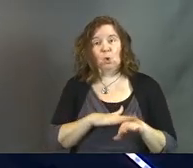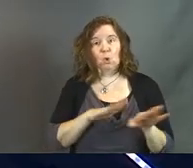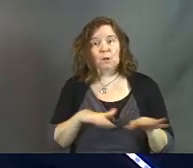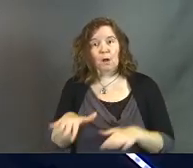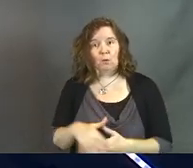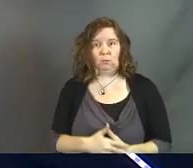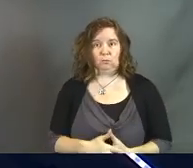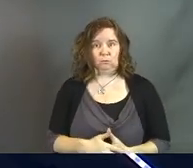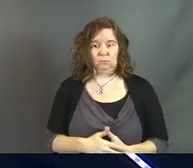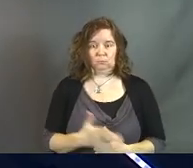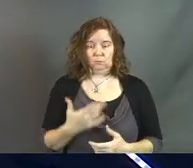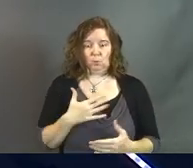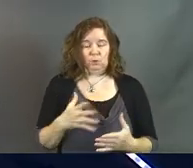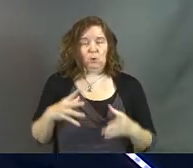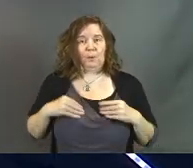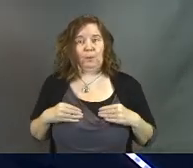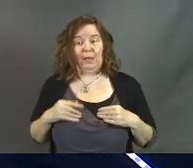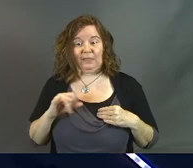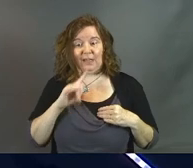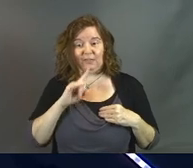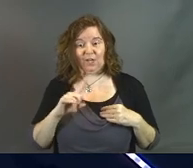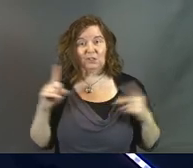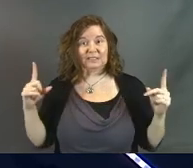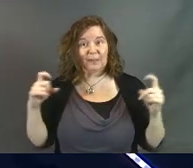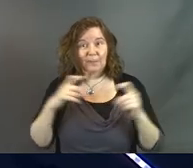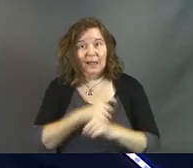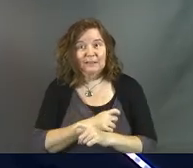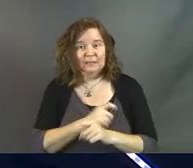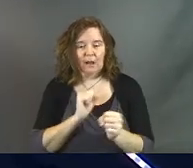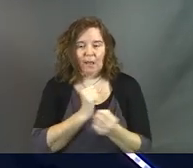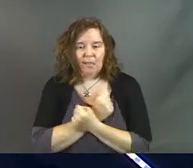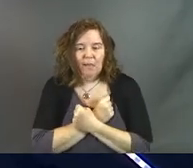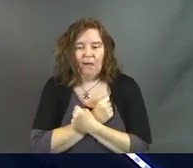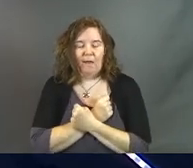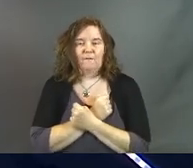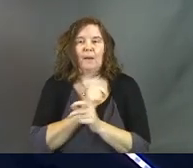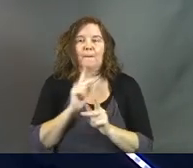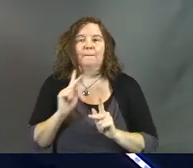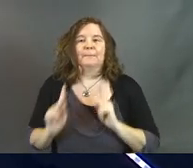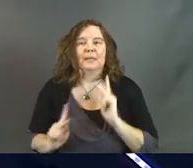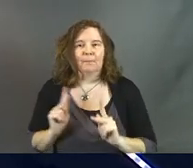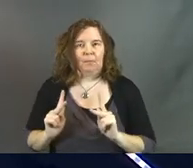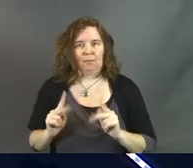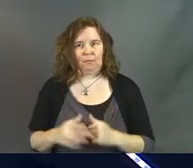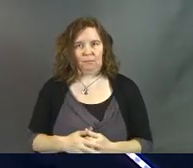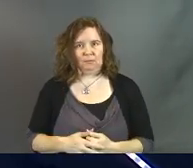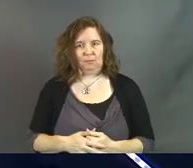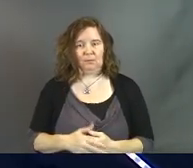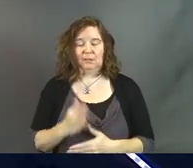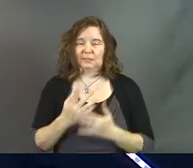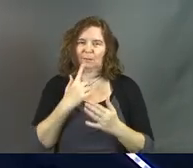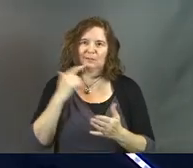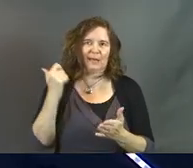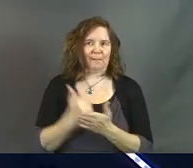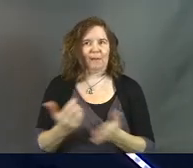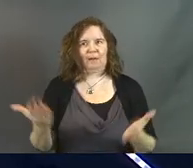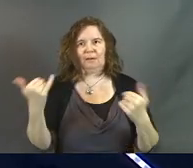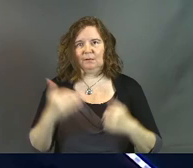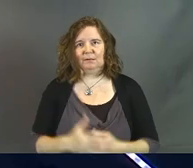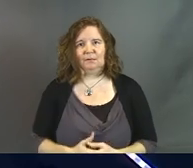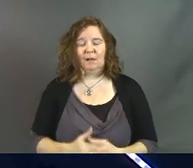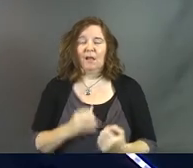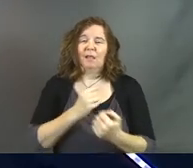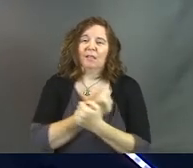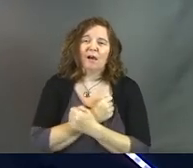down? Why don't you embrace the fact that there's complexity and love people? Somebody say amen. Amen.